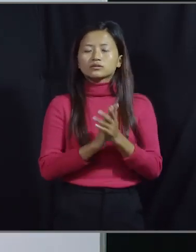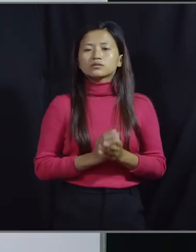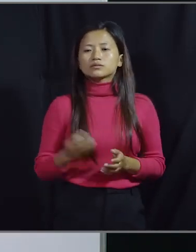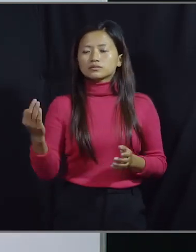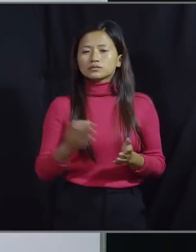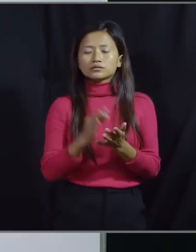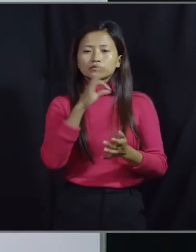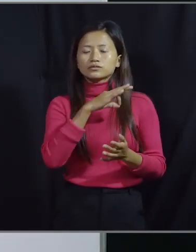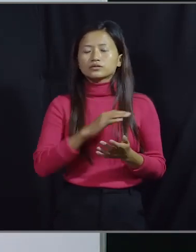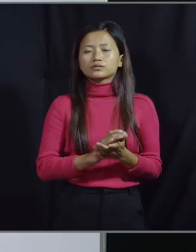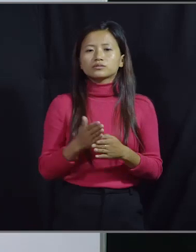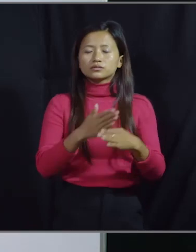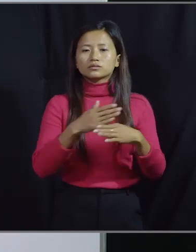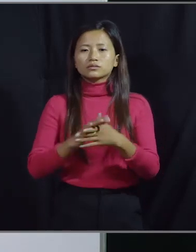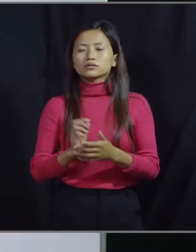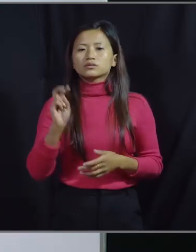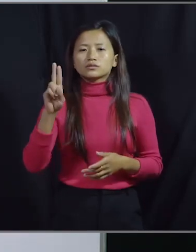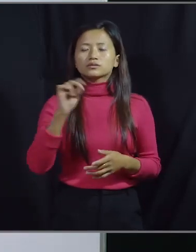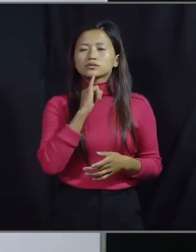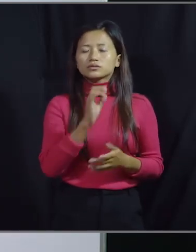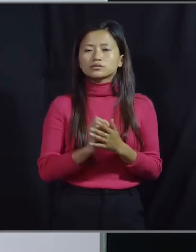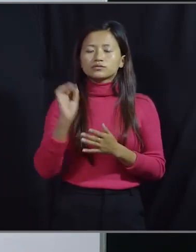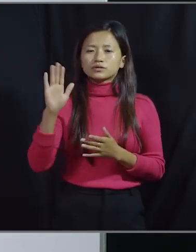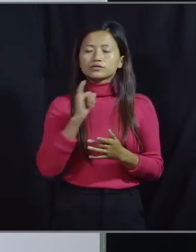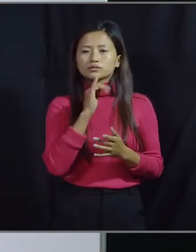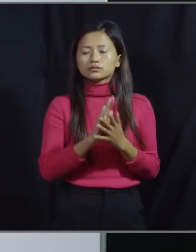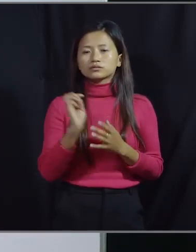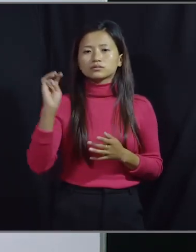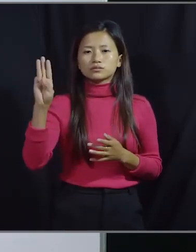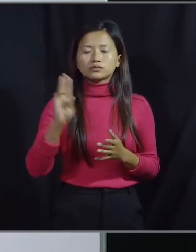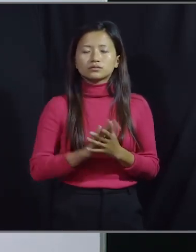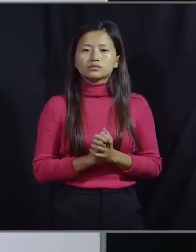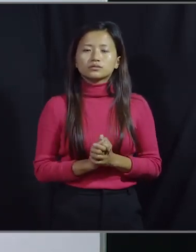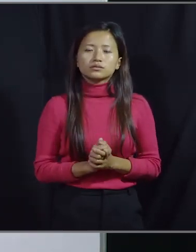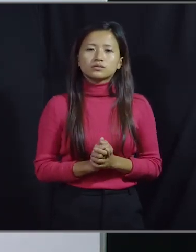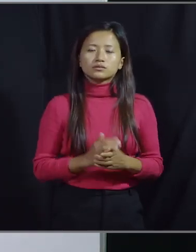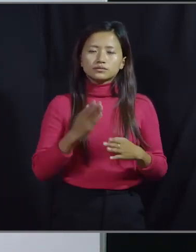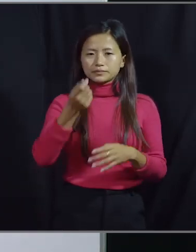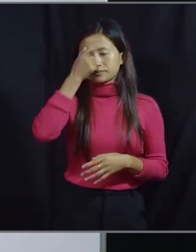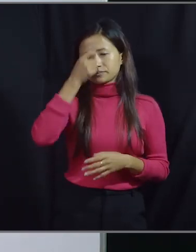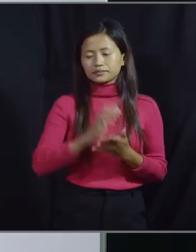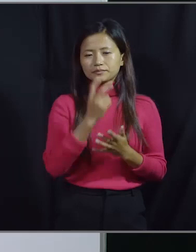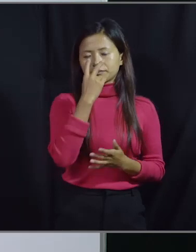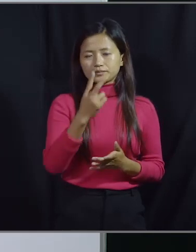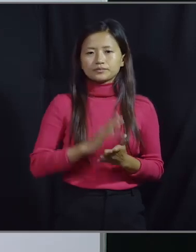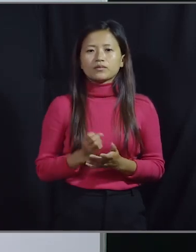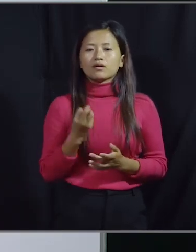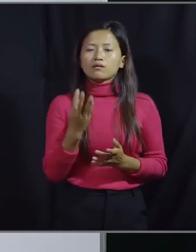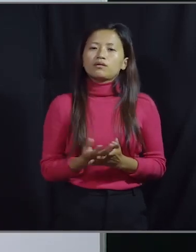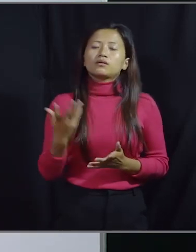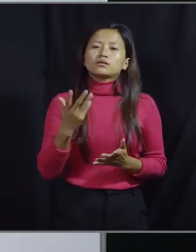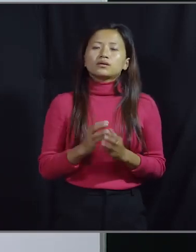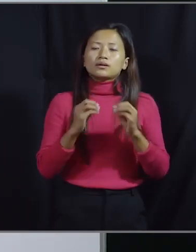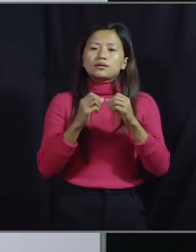their new profit sharing ratio will be 2:5:3. So in this problem, you will have to see how much